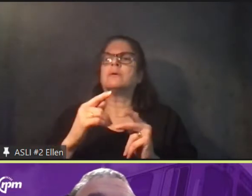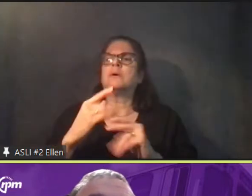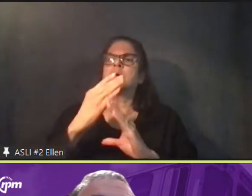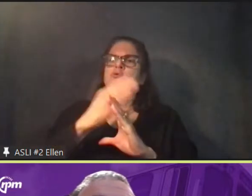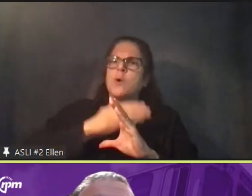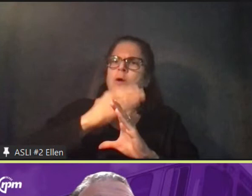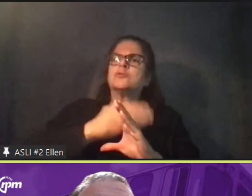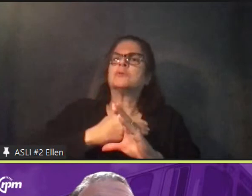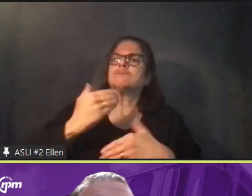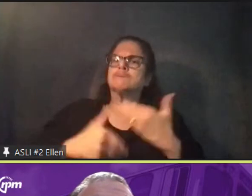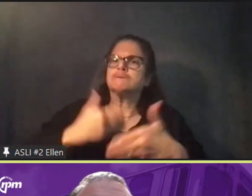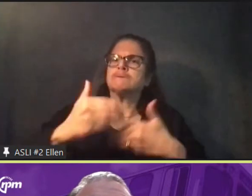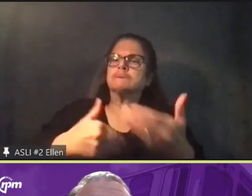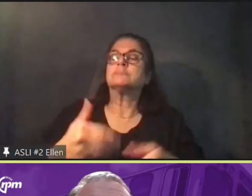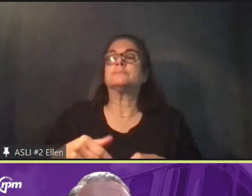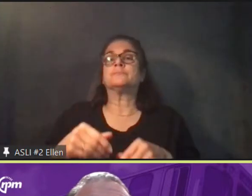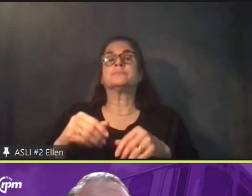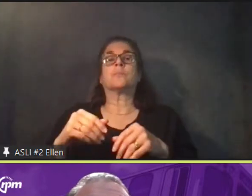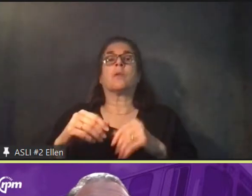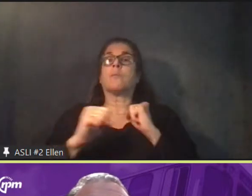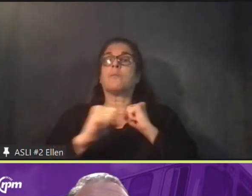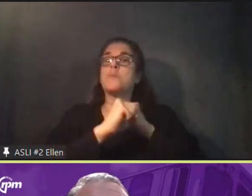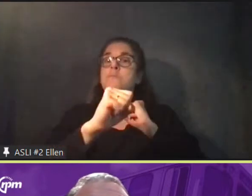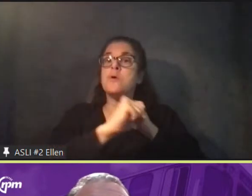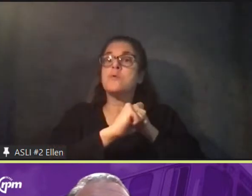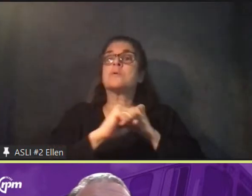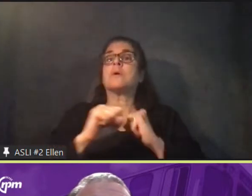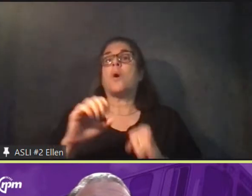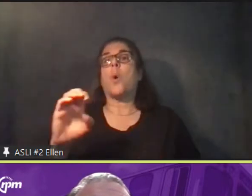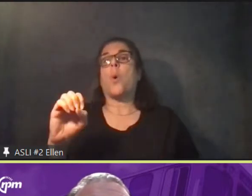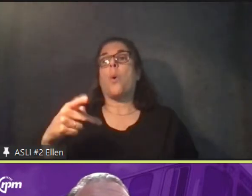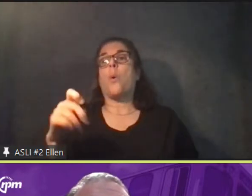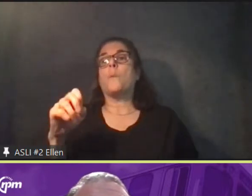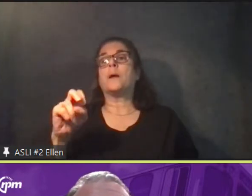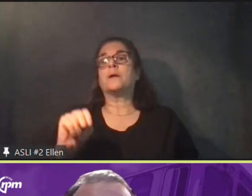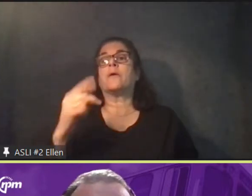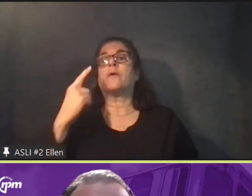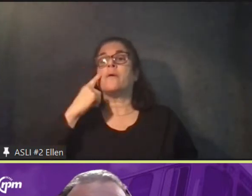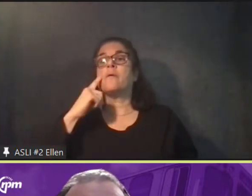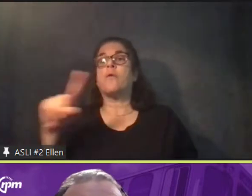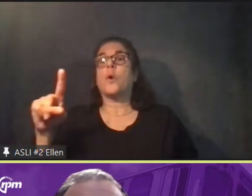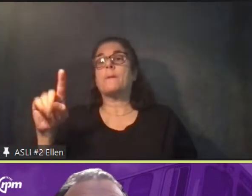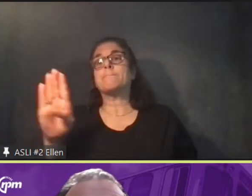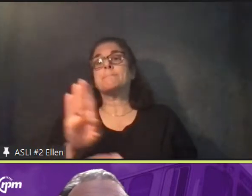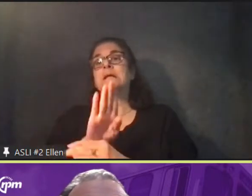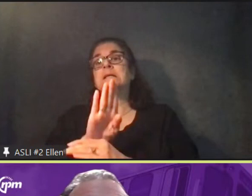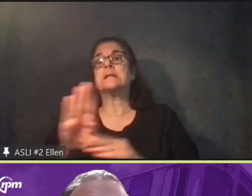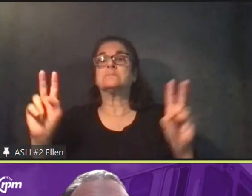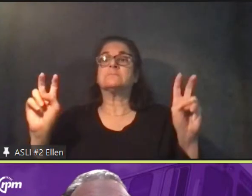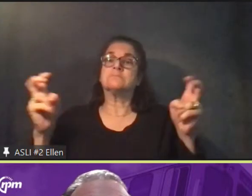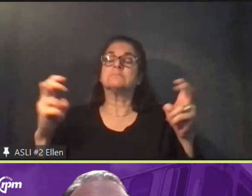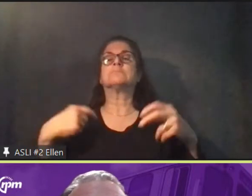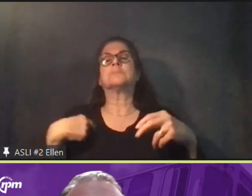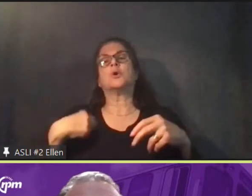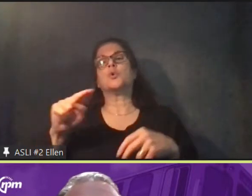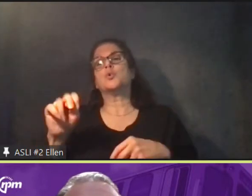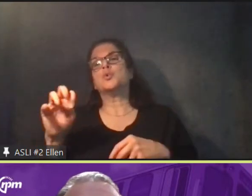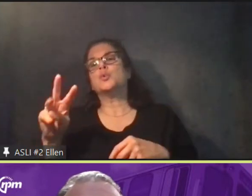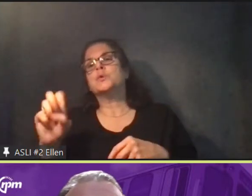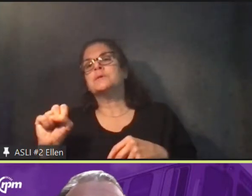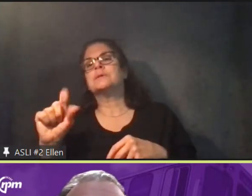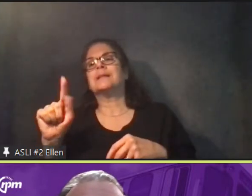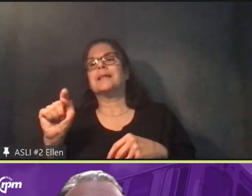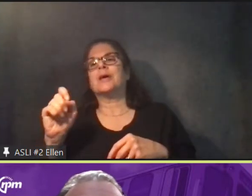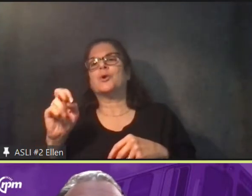that. We've launched a new edition of an RPM newsletter that we're sending out with various updates. The RPM Scoop, it just